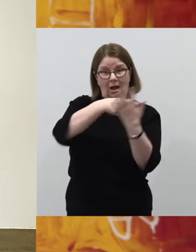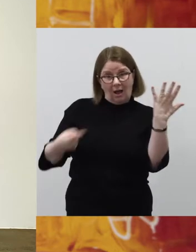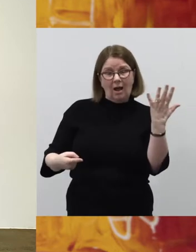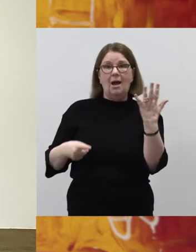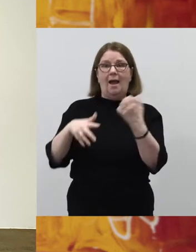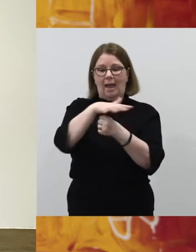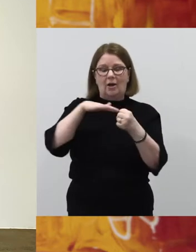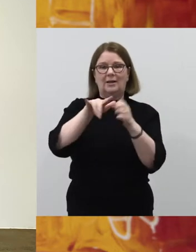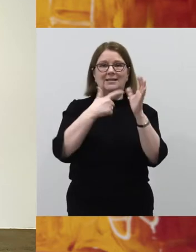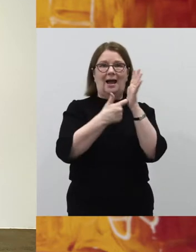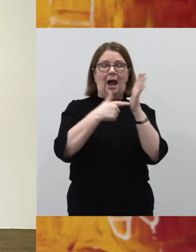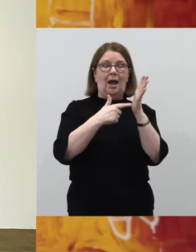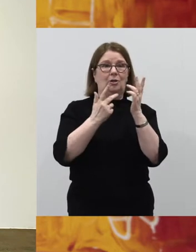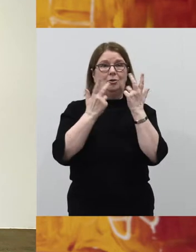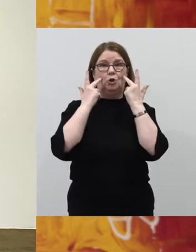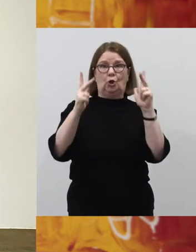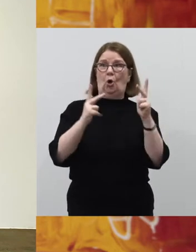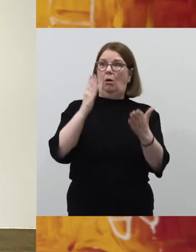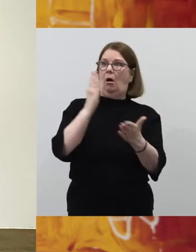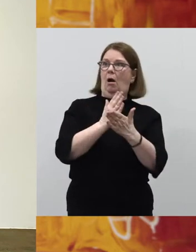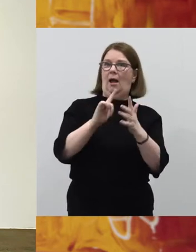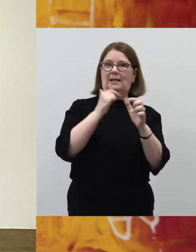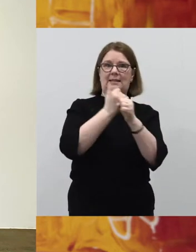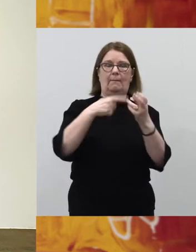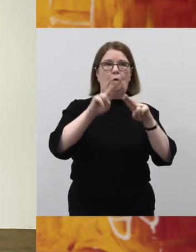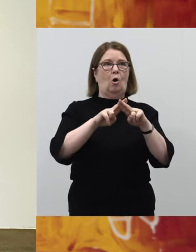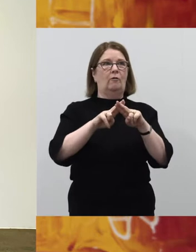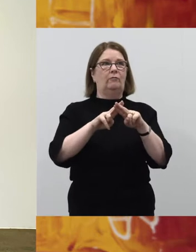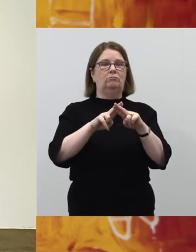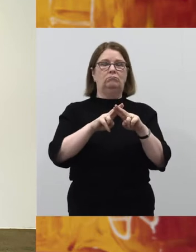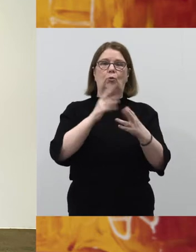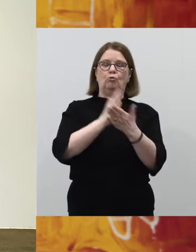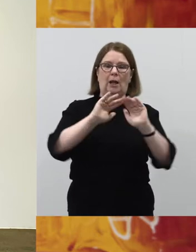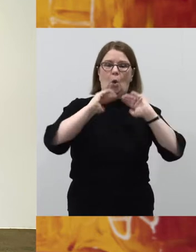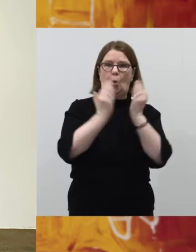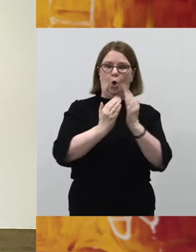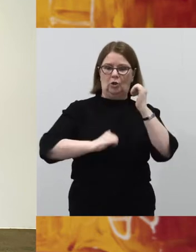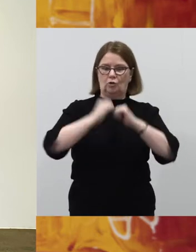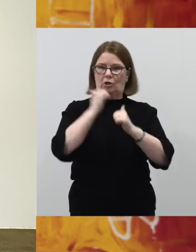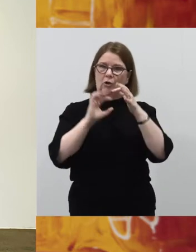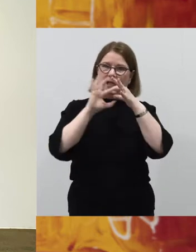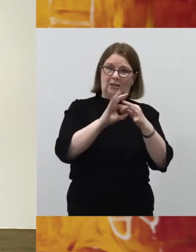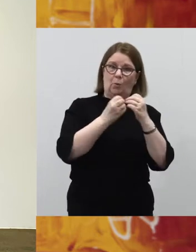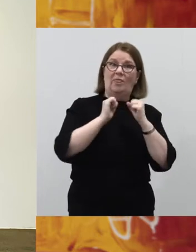you are feeling a bit overwhelmed, you can paint and express yourself and just escape from being.